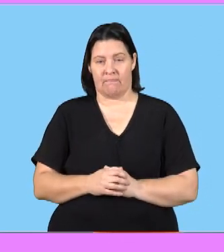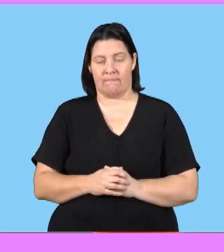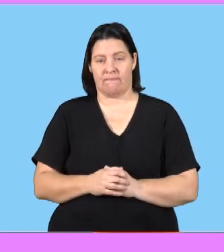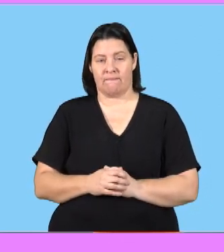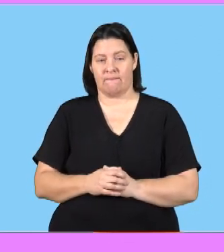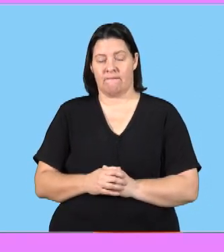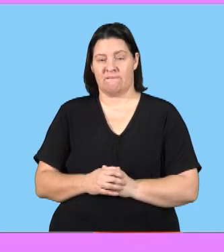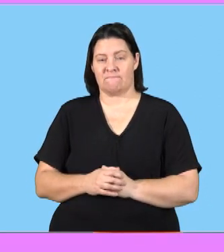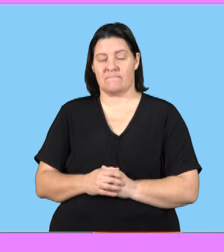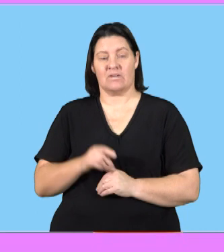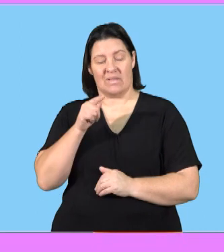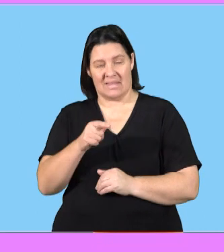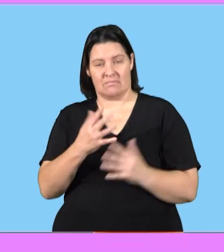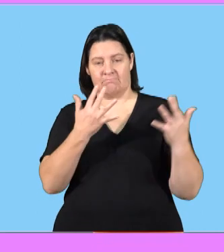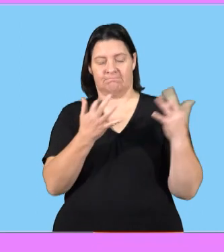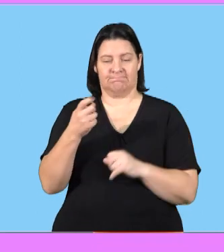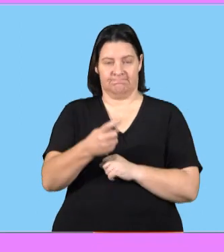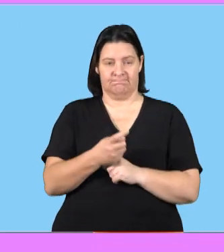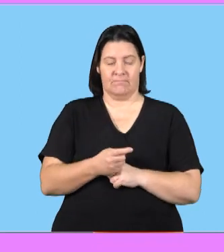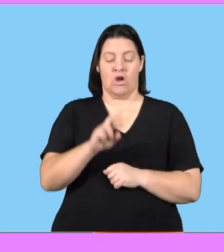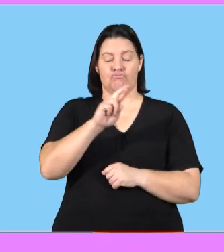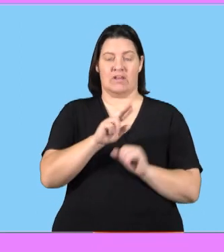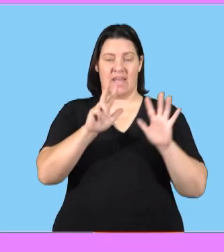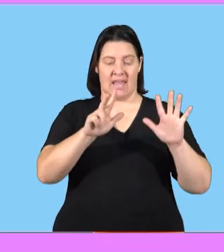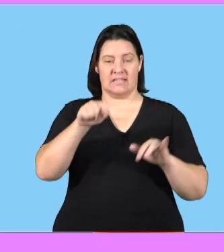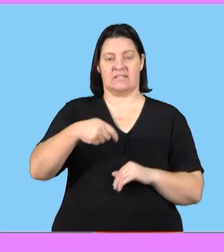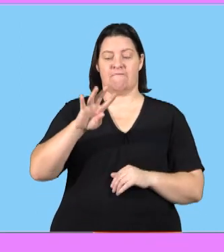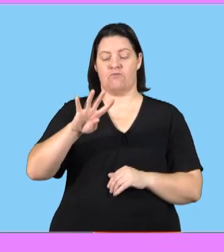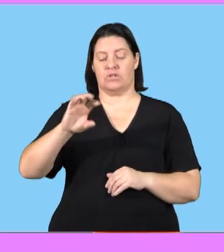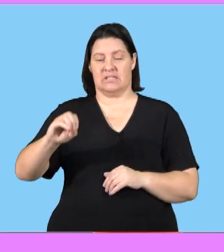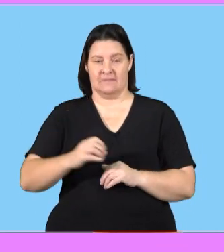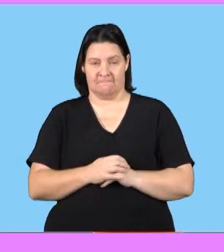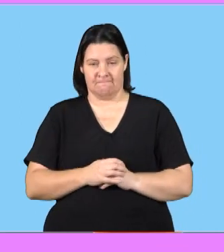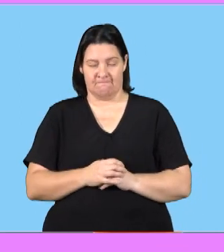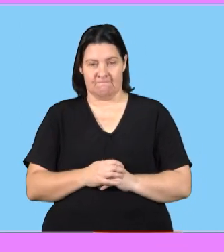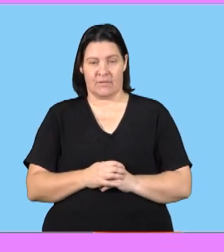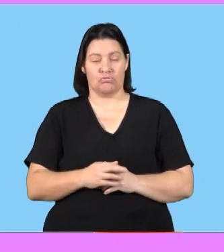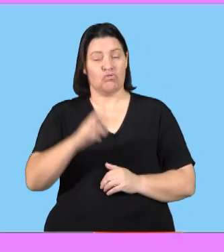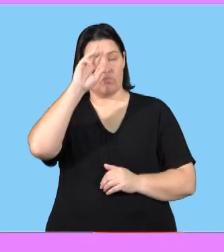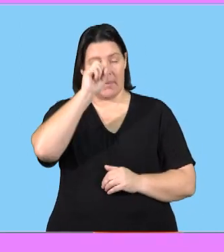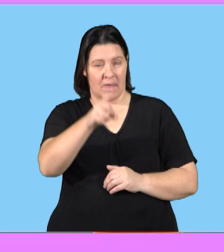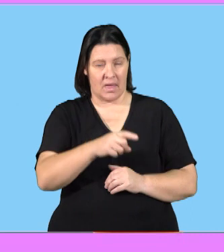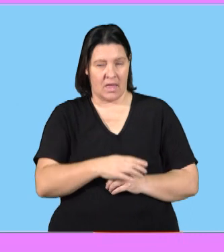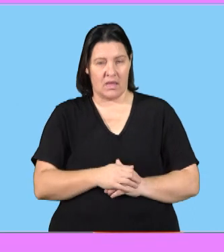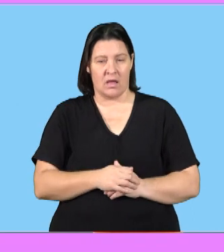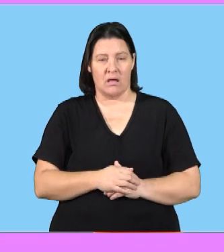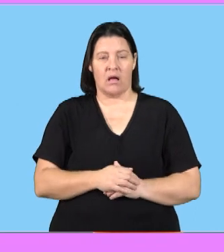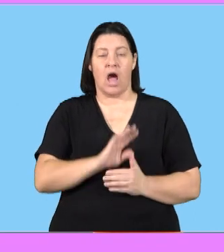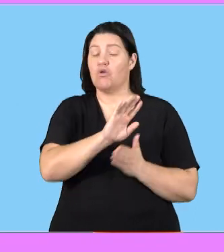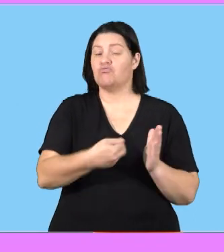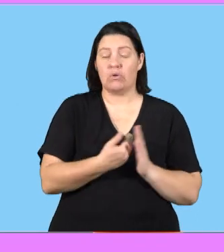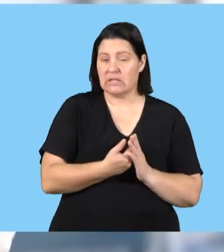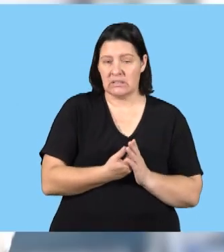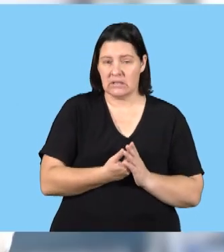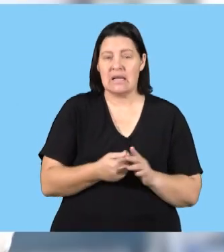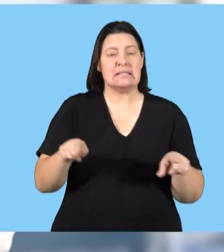So this is what has been worked out here. This is how to get your 8 Rand 40. Just remember that you don't do the